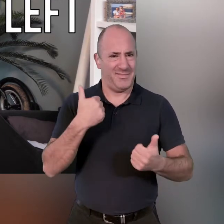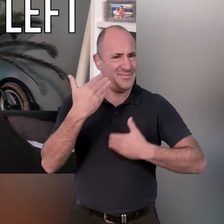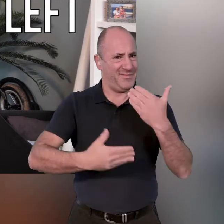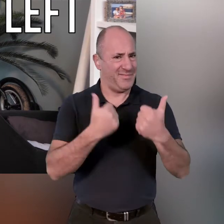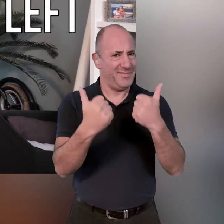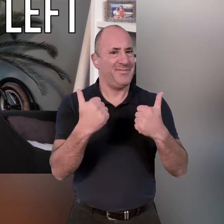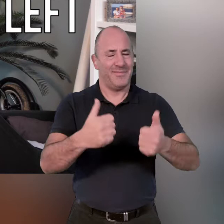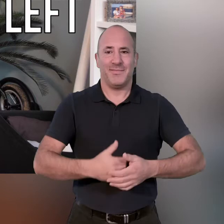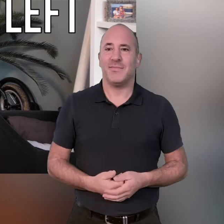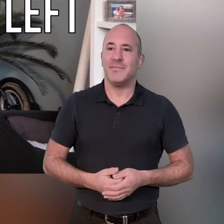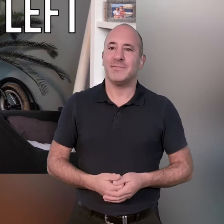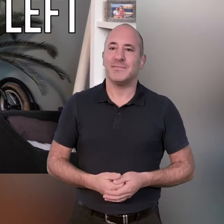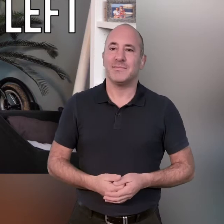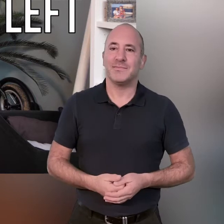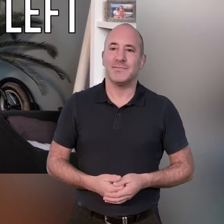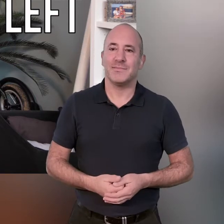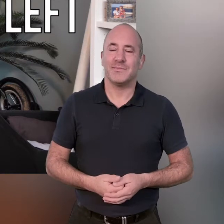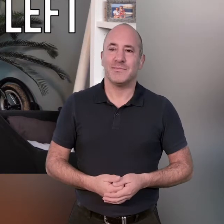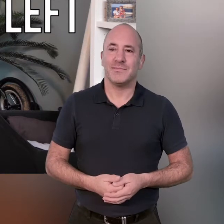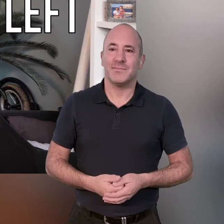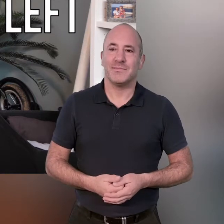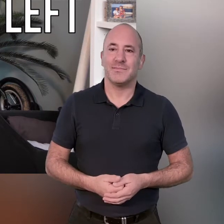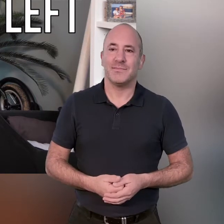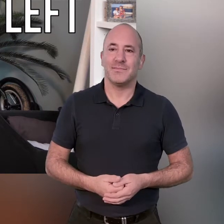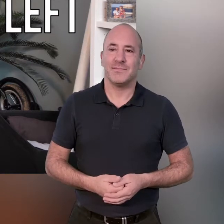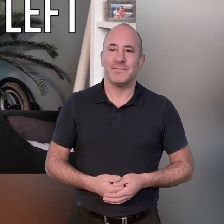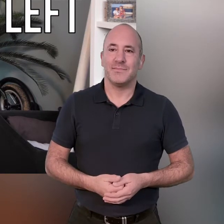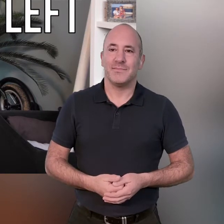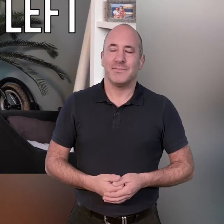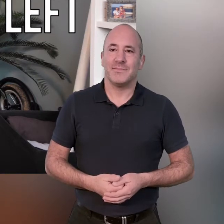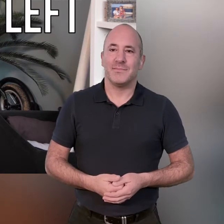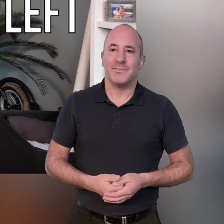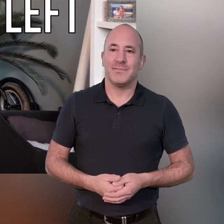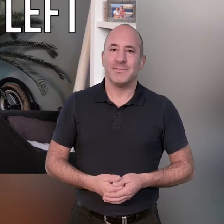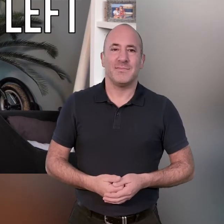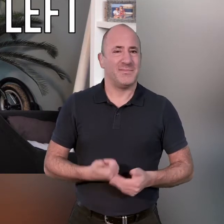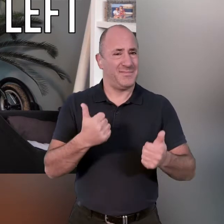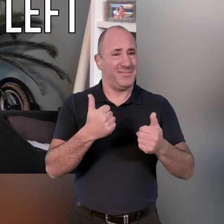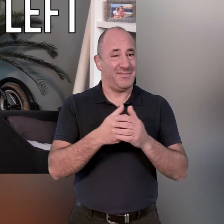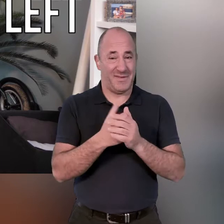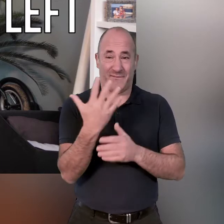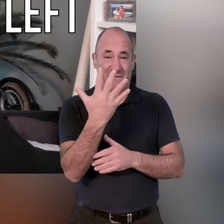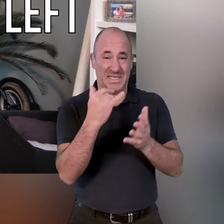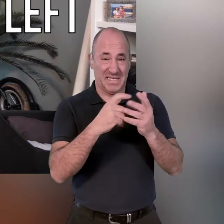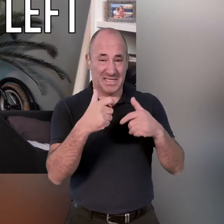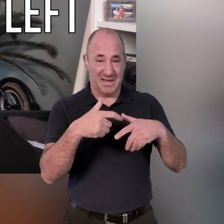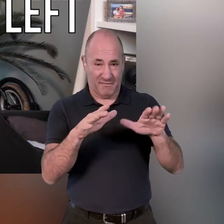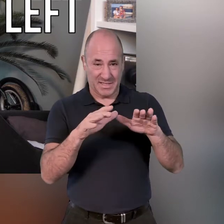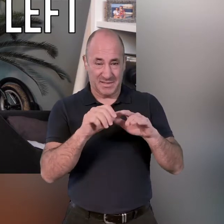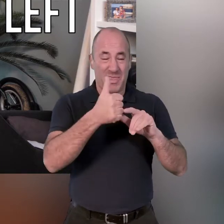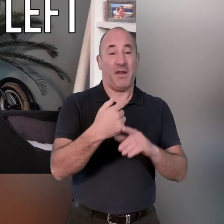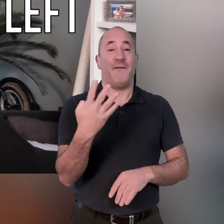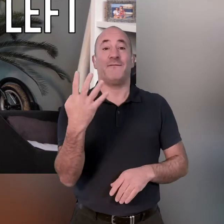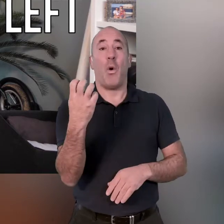Good job, everybody. So this is coming up to the last 15 seconds of